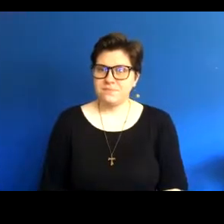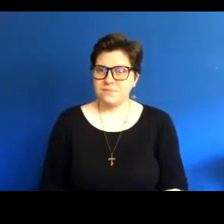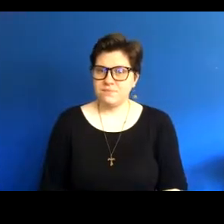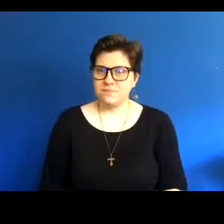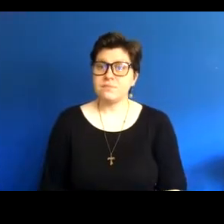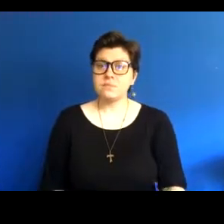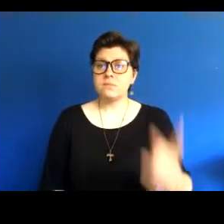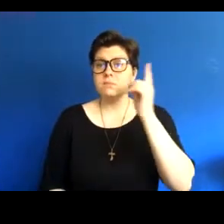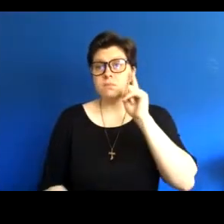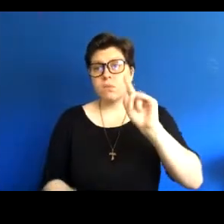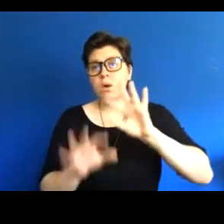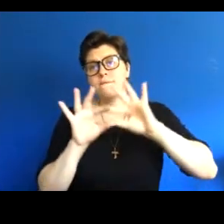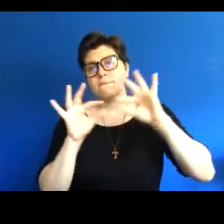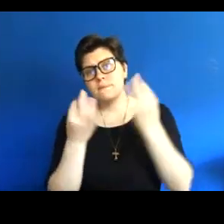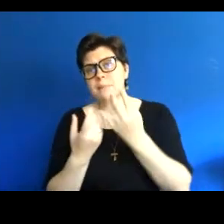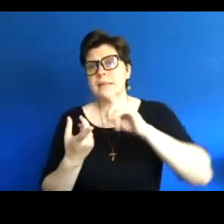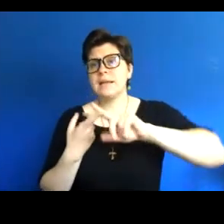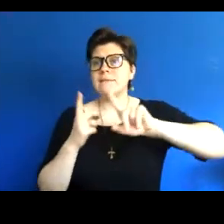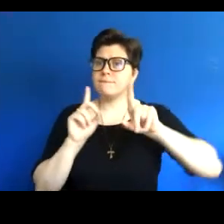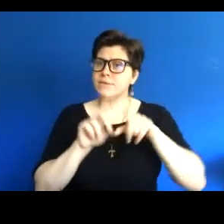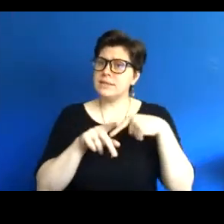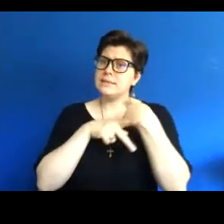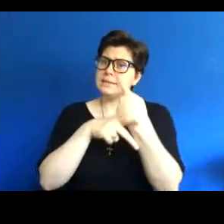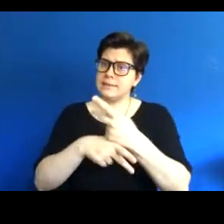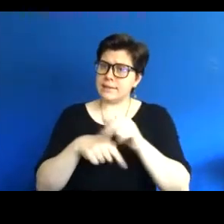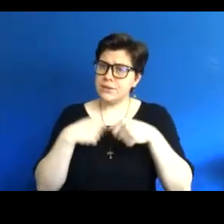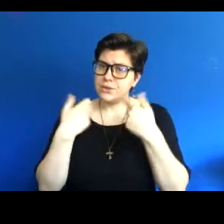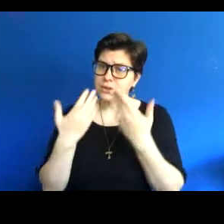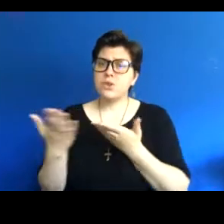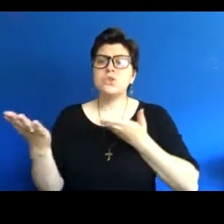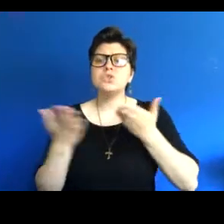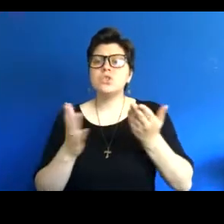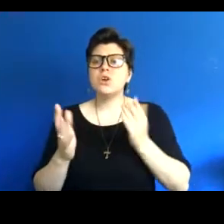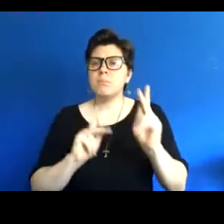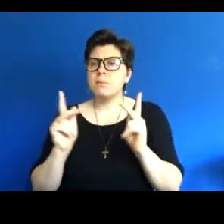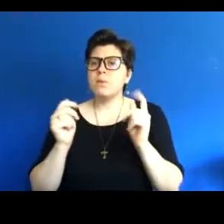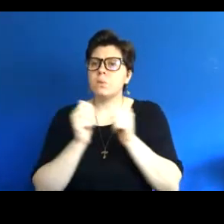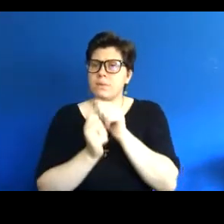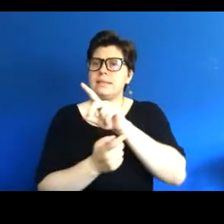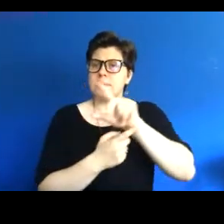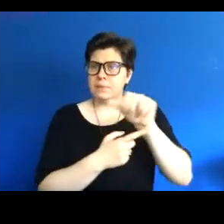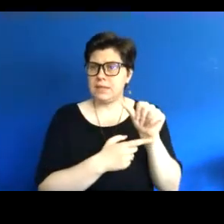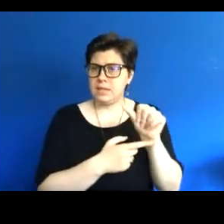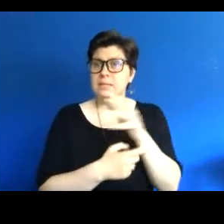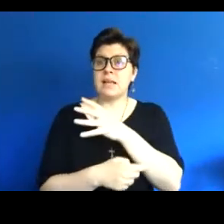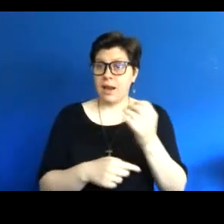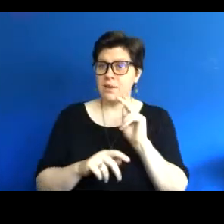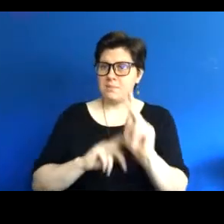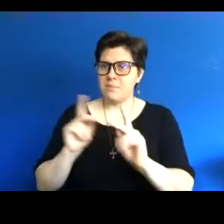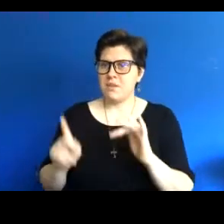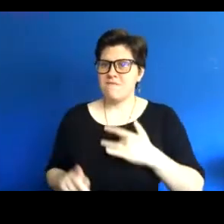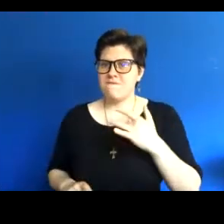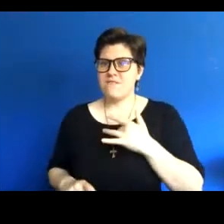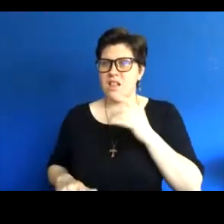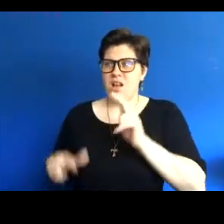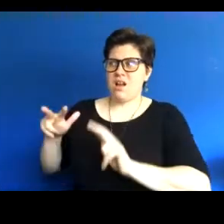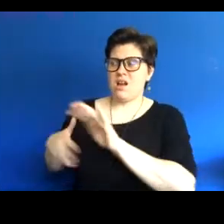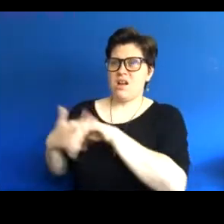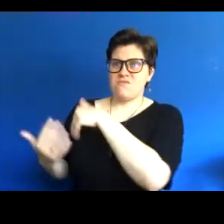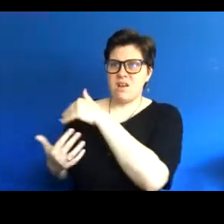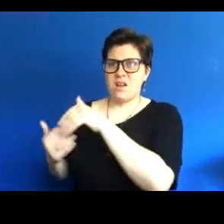For families, friends, and caregivers who serve people with disabilities, and for those who feel awkward in their